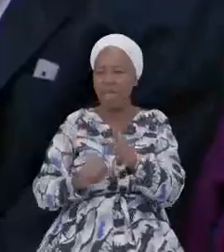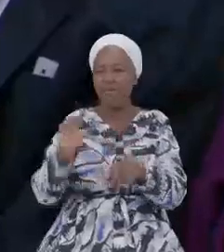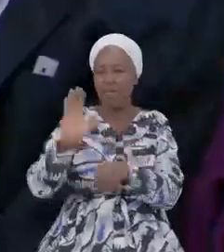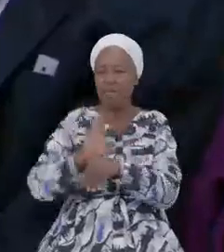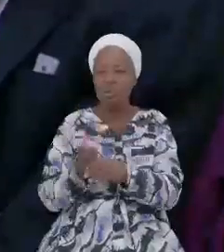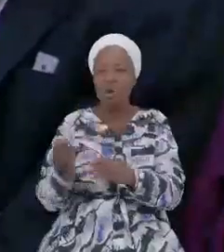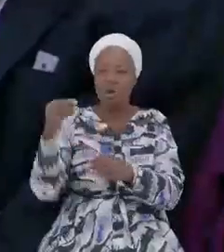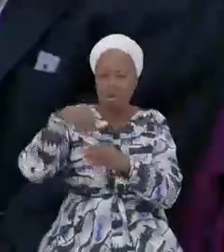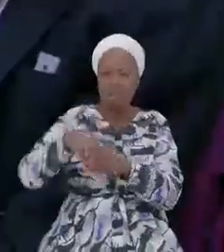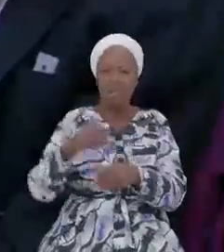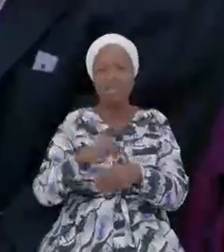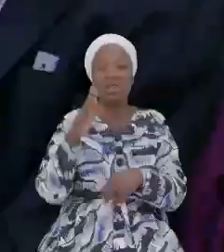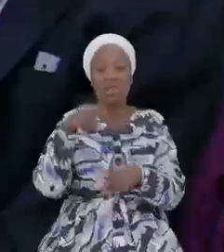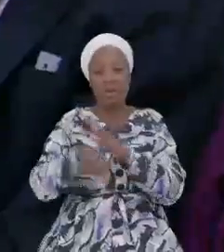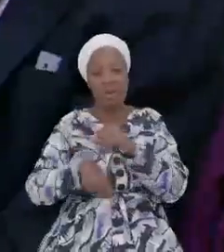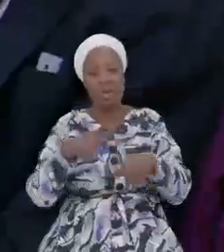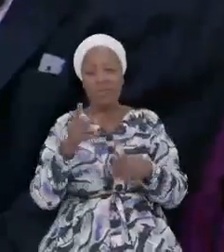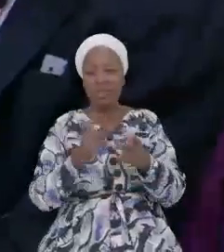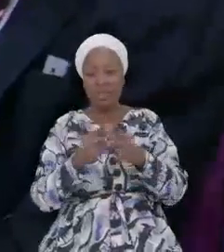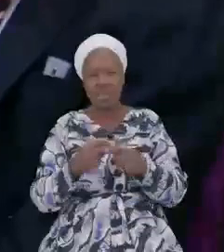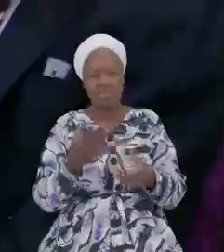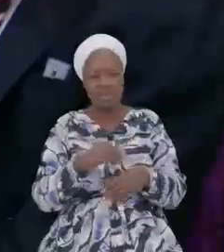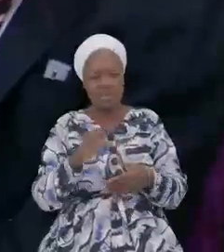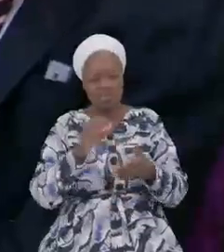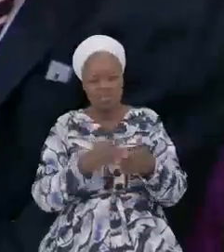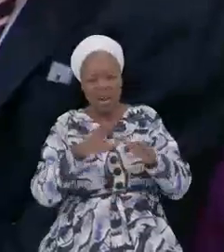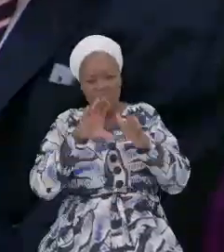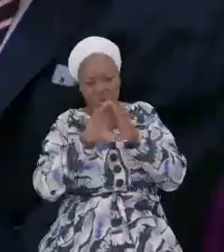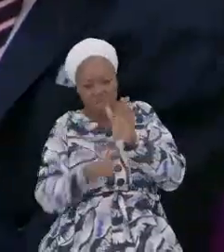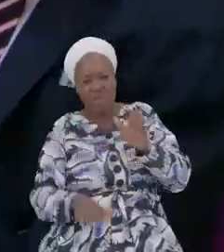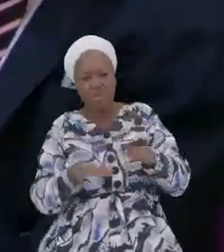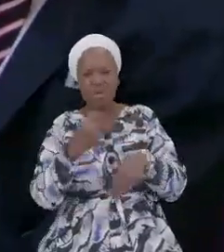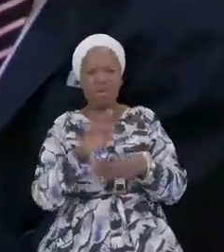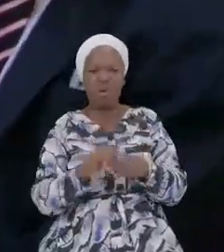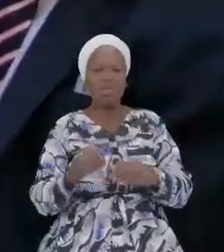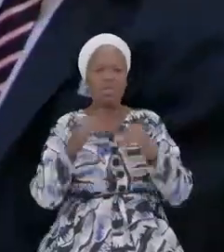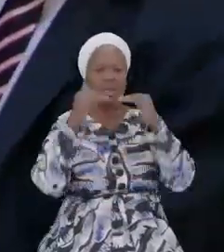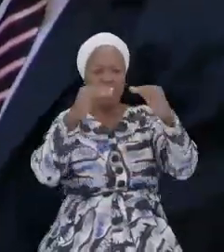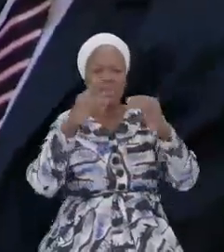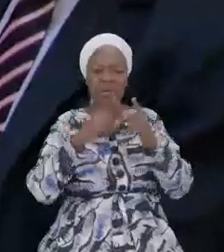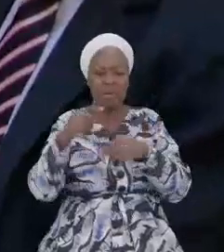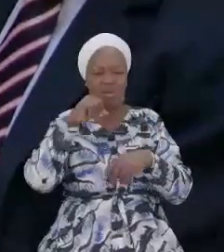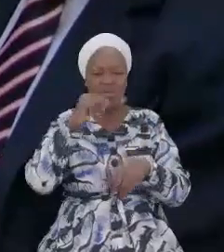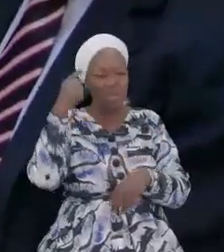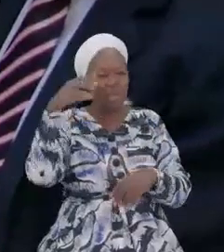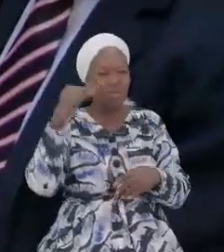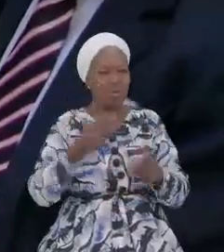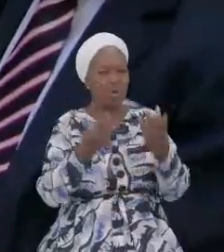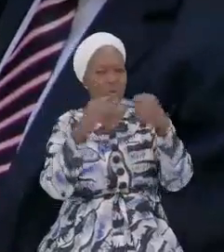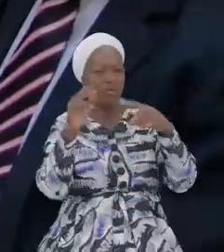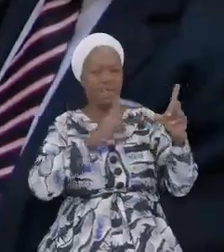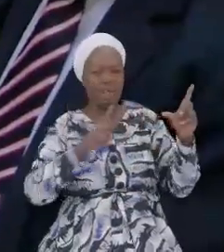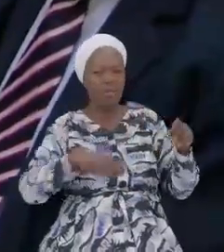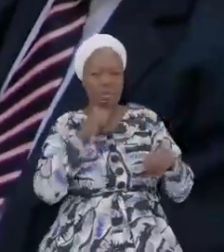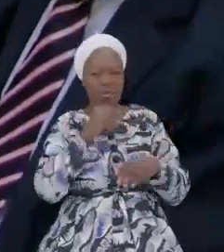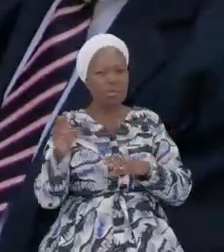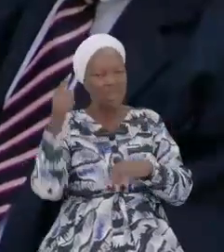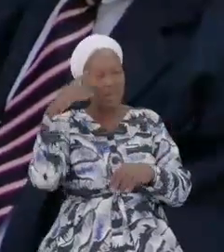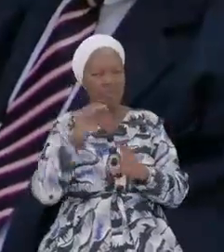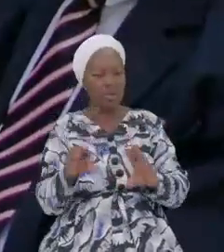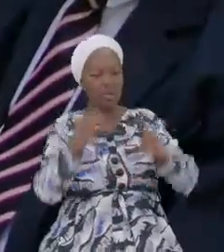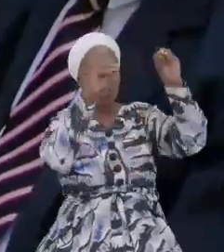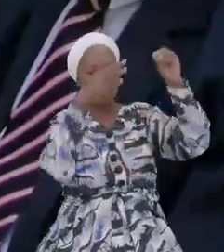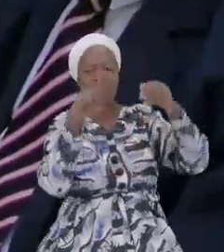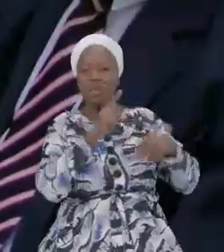we lower the standard and we're not thinking of the coming of the Lord, we're not thinking of the rapture, we're not thinking of